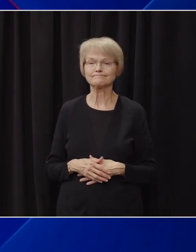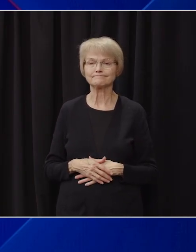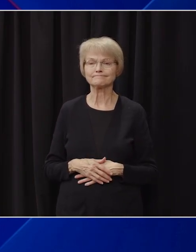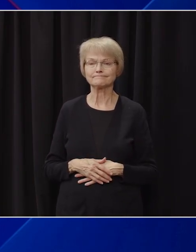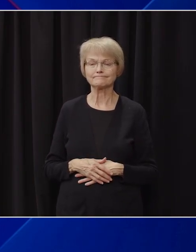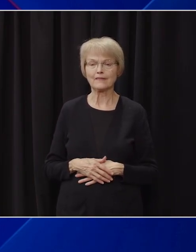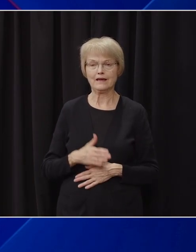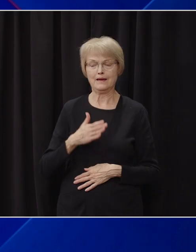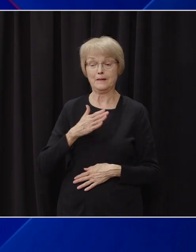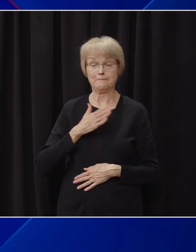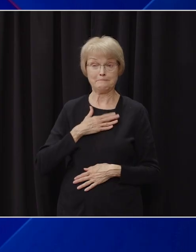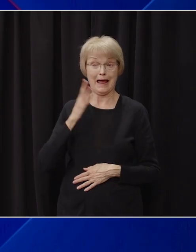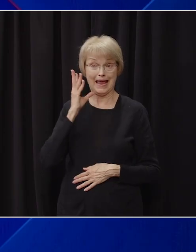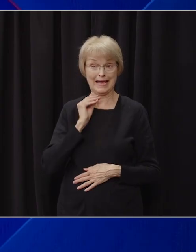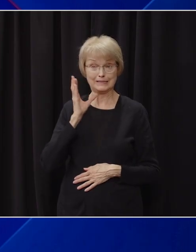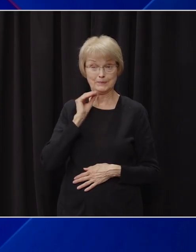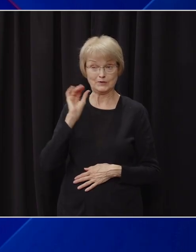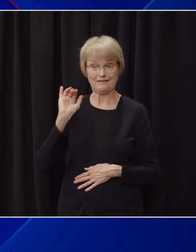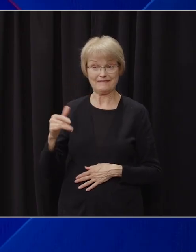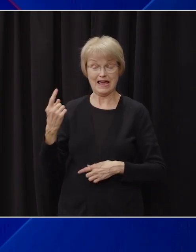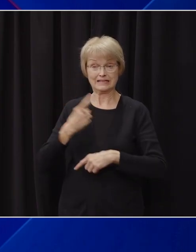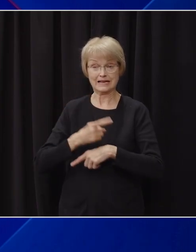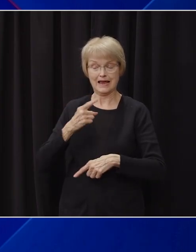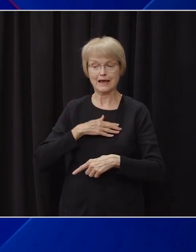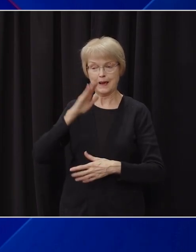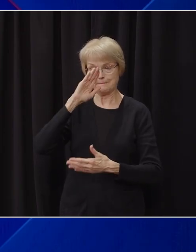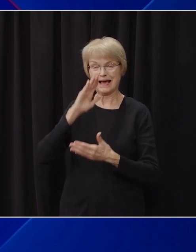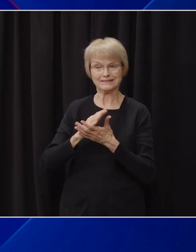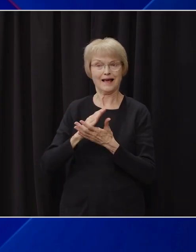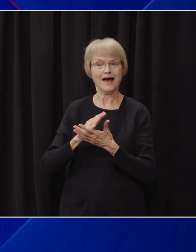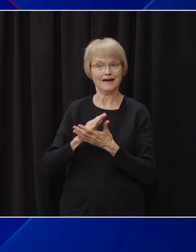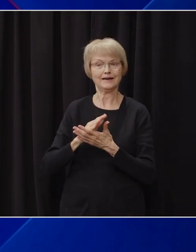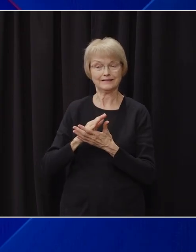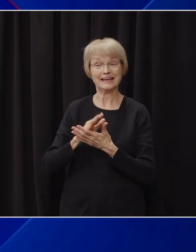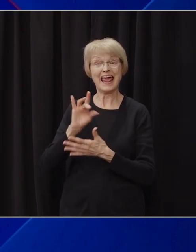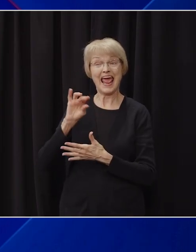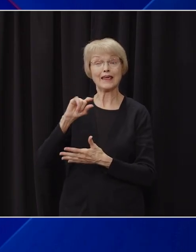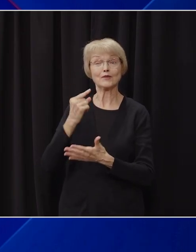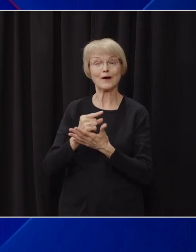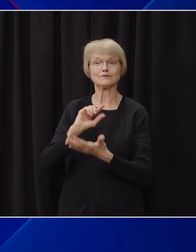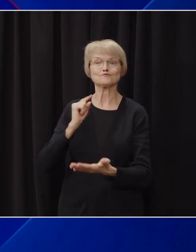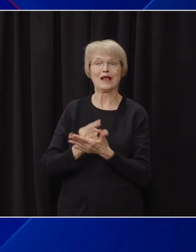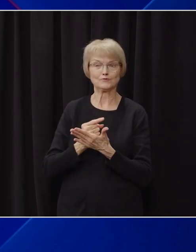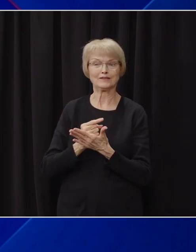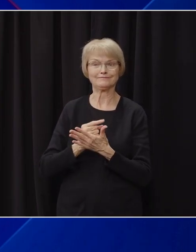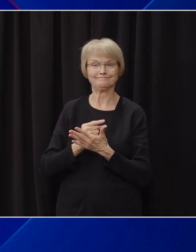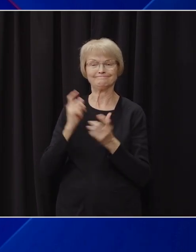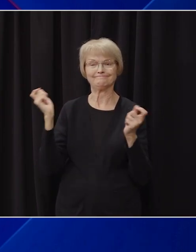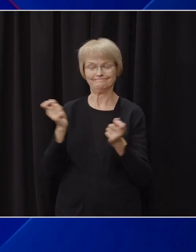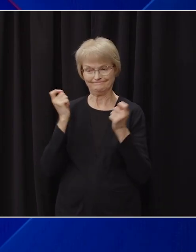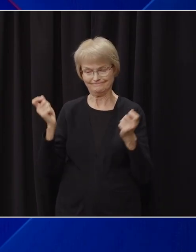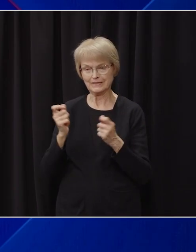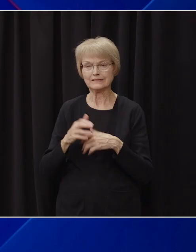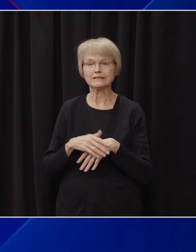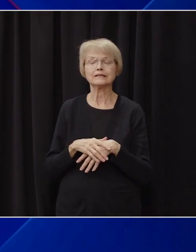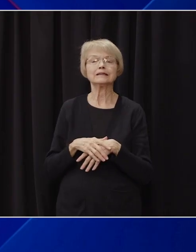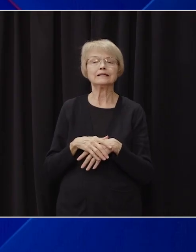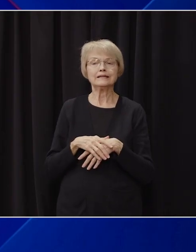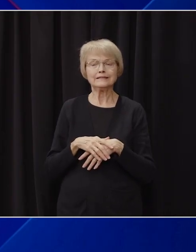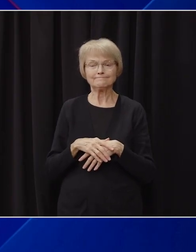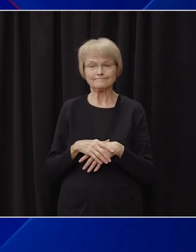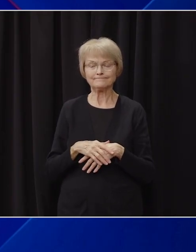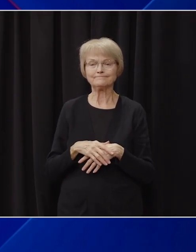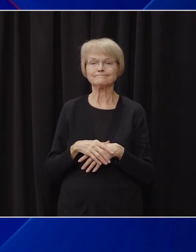my particular experience that day, my son was graduating 8th grade, and there was a graduation